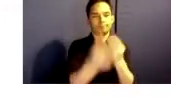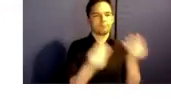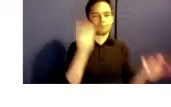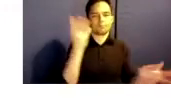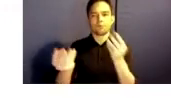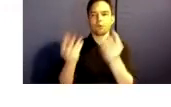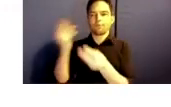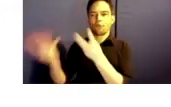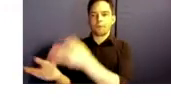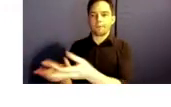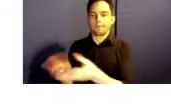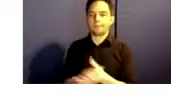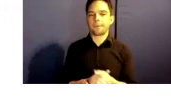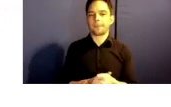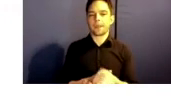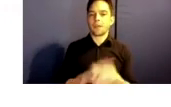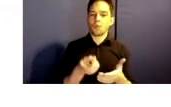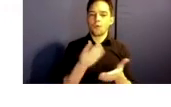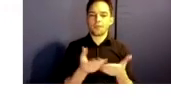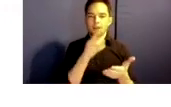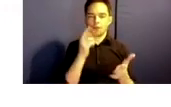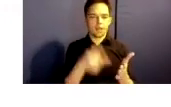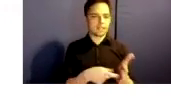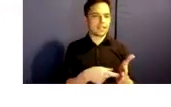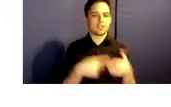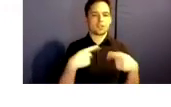was definitely recognized, which was not spoken about during Ebola,